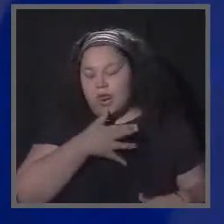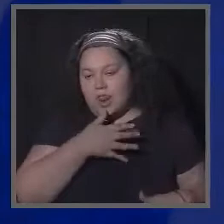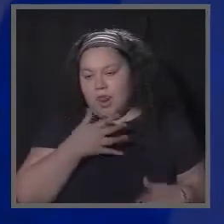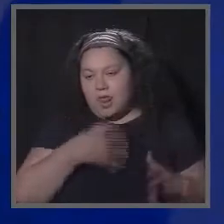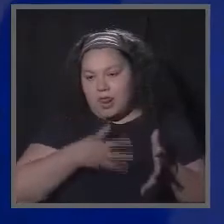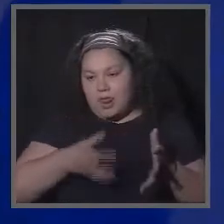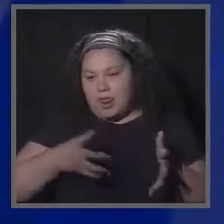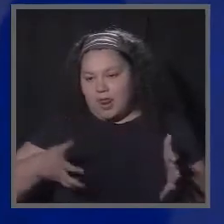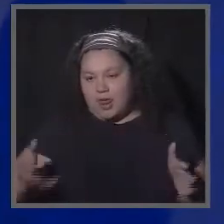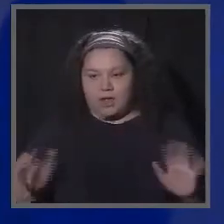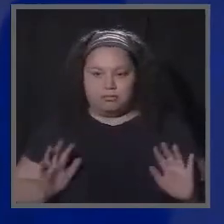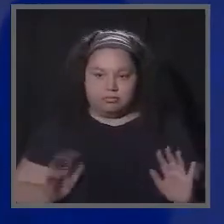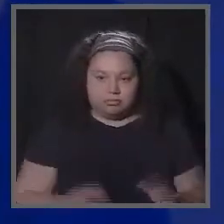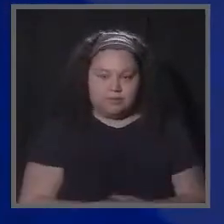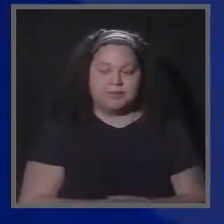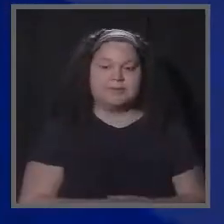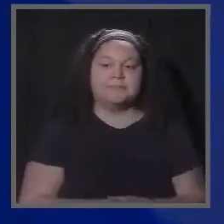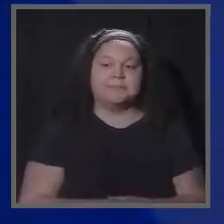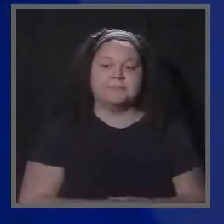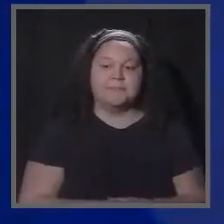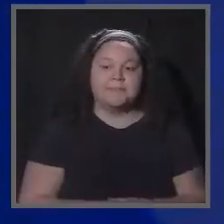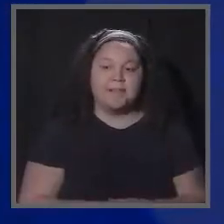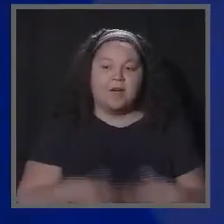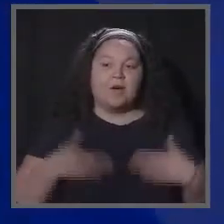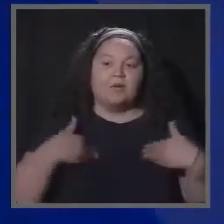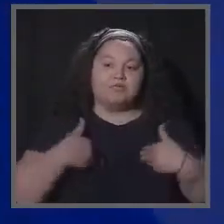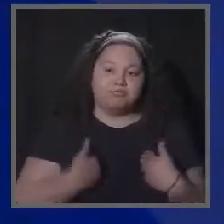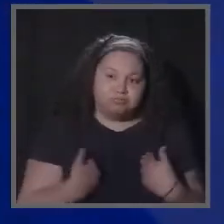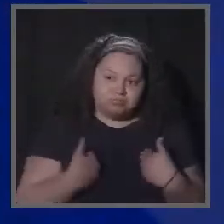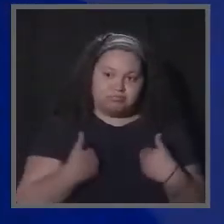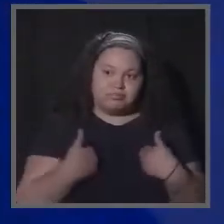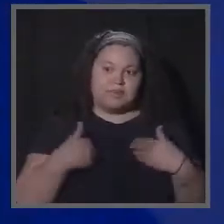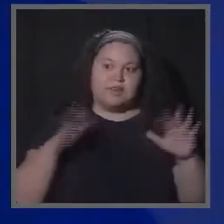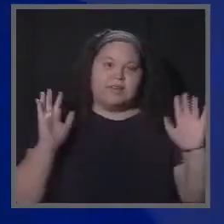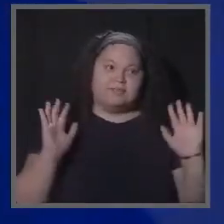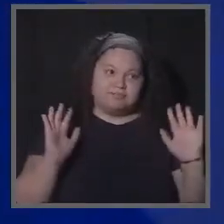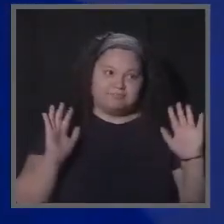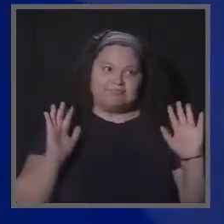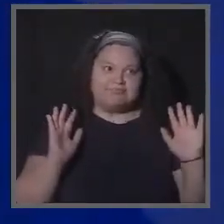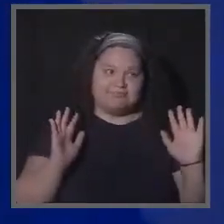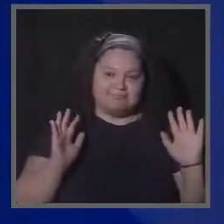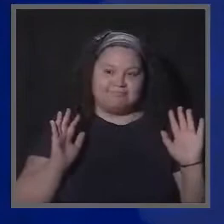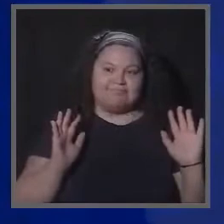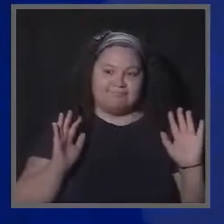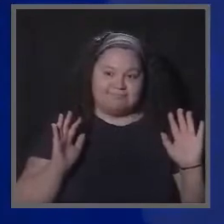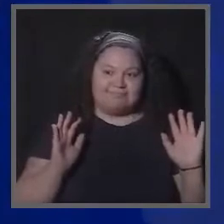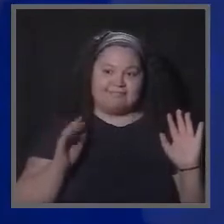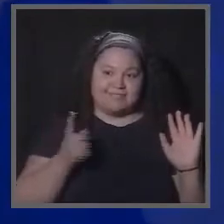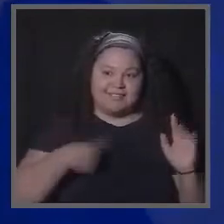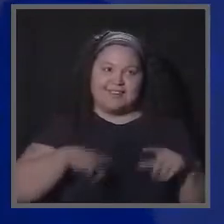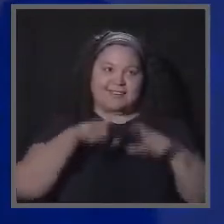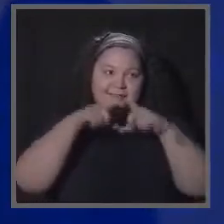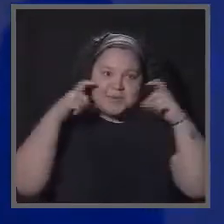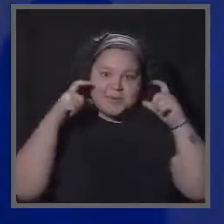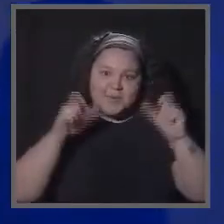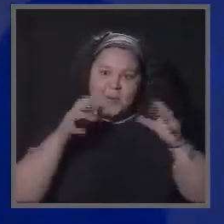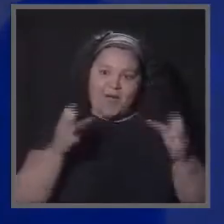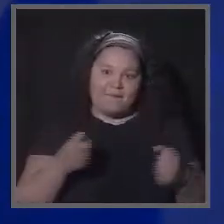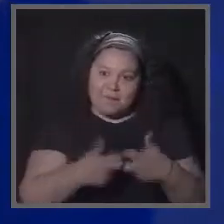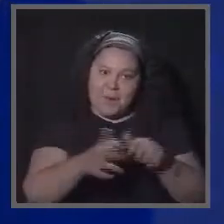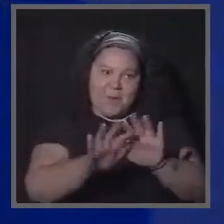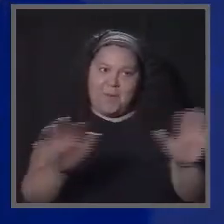It's complicated to breathe while speaking. I feel freer now. You are all wearing